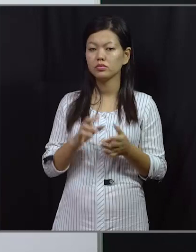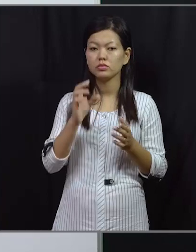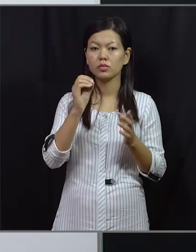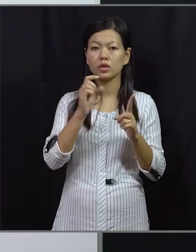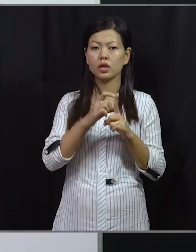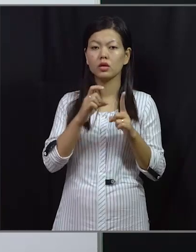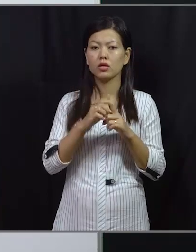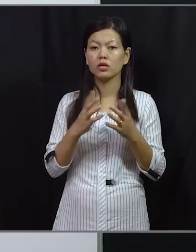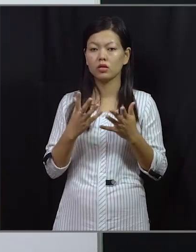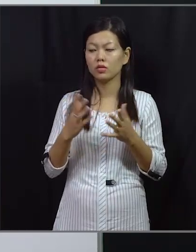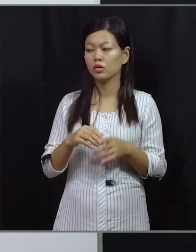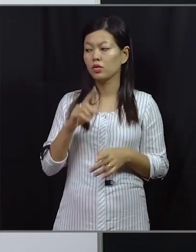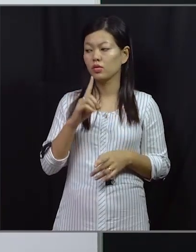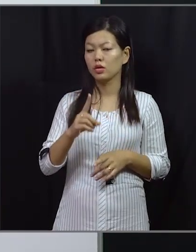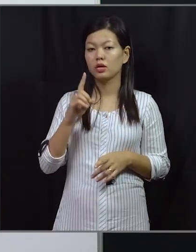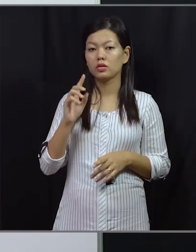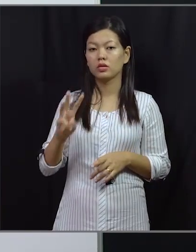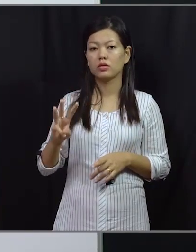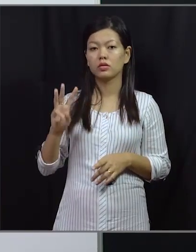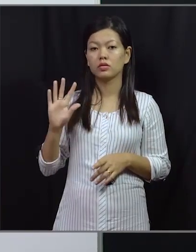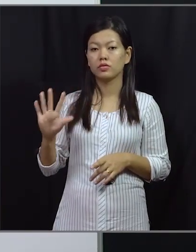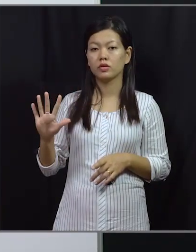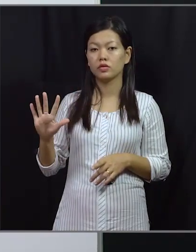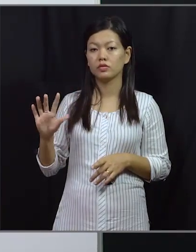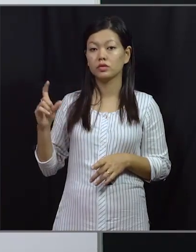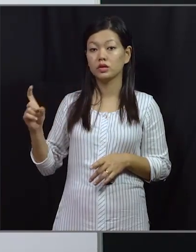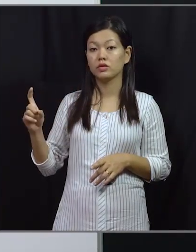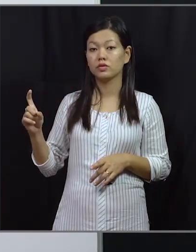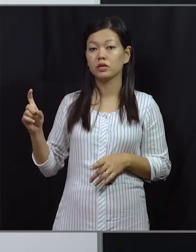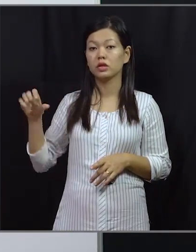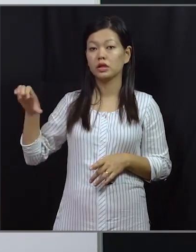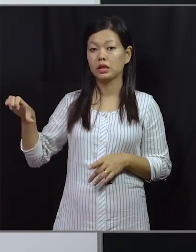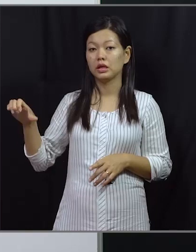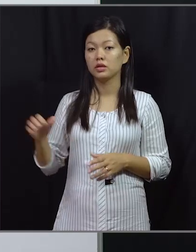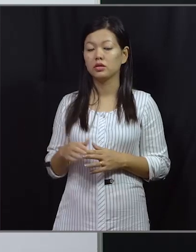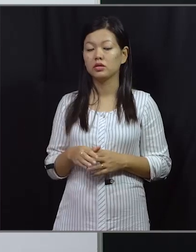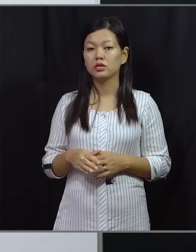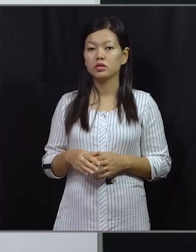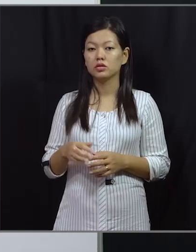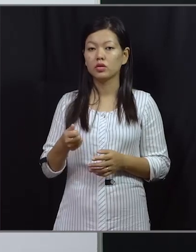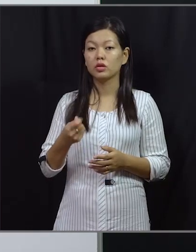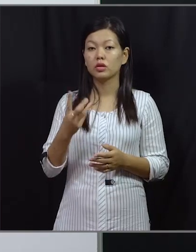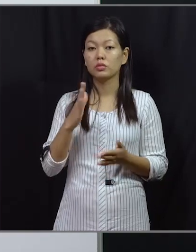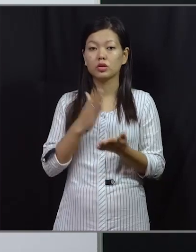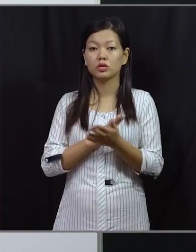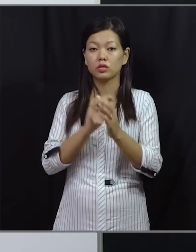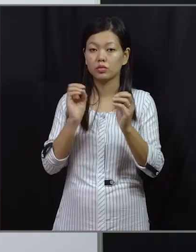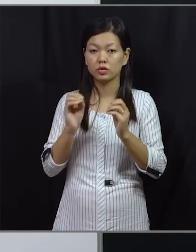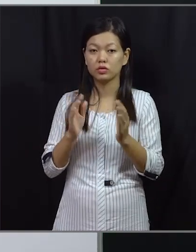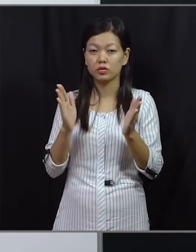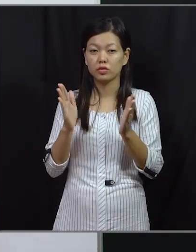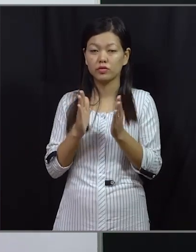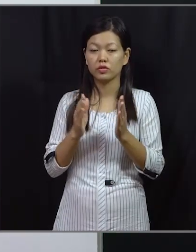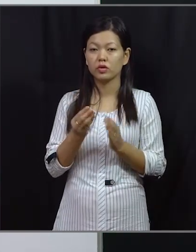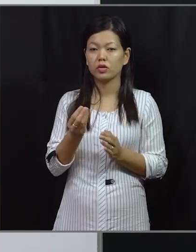1, 3, 5, etc. I already told you, write few numbers and followed by dots. So this represents the infinite set. We don't need to